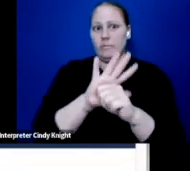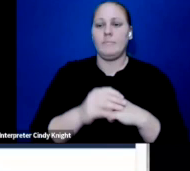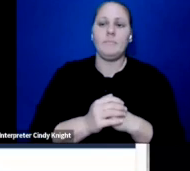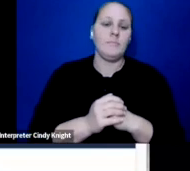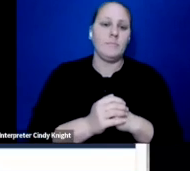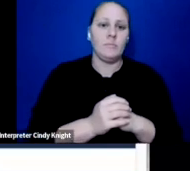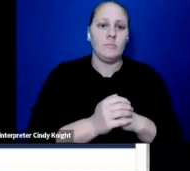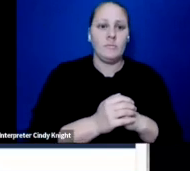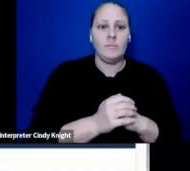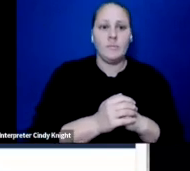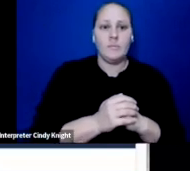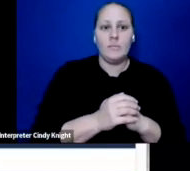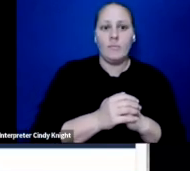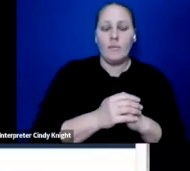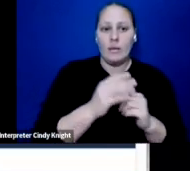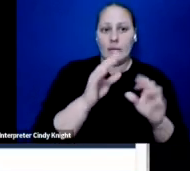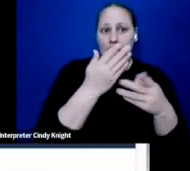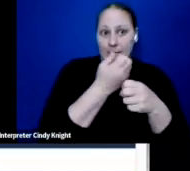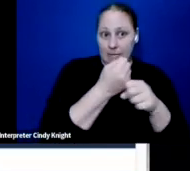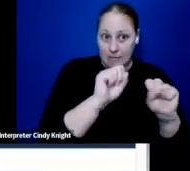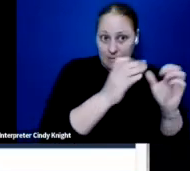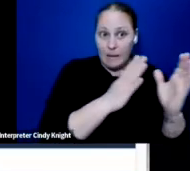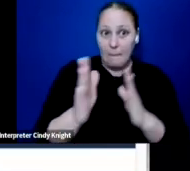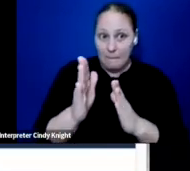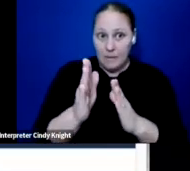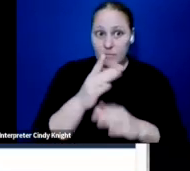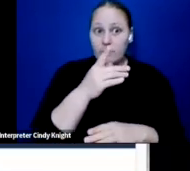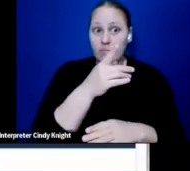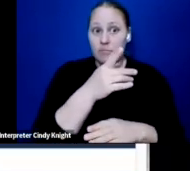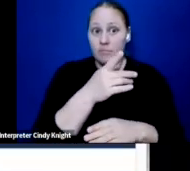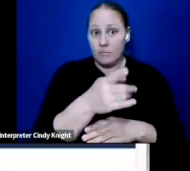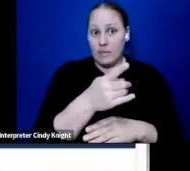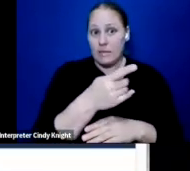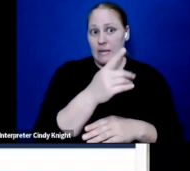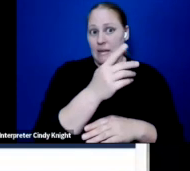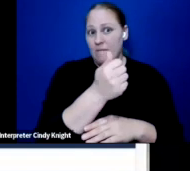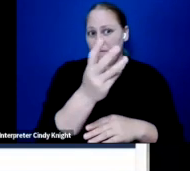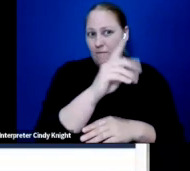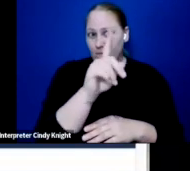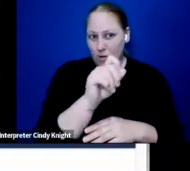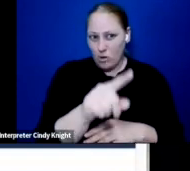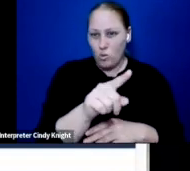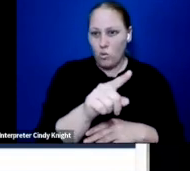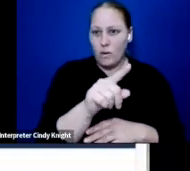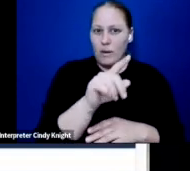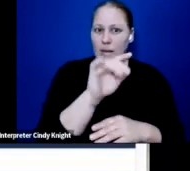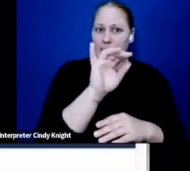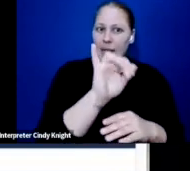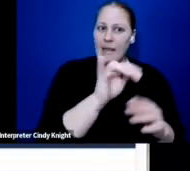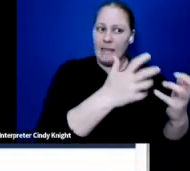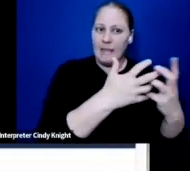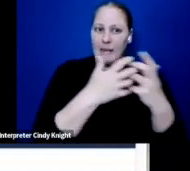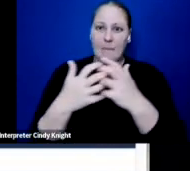I'll briefly show the safety plan, which has a few questions. This was built to mimic